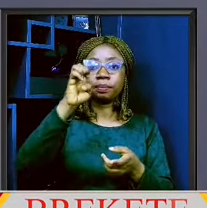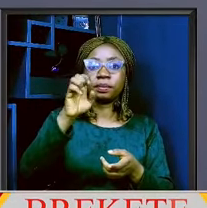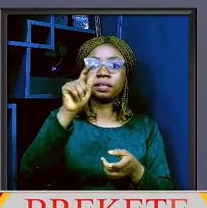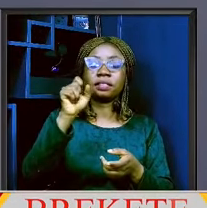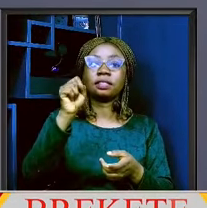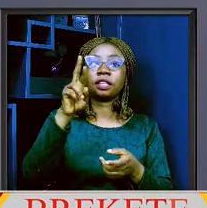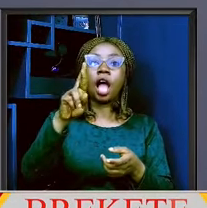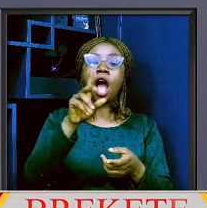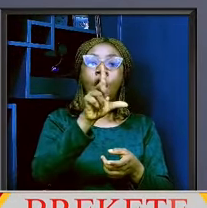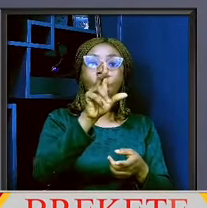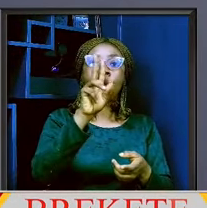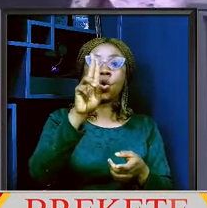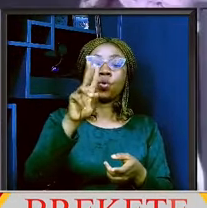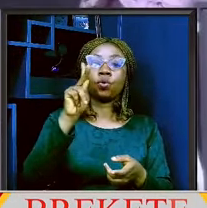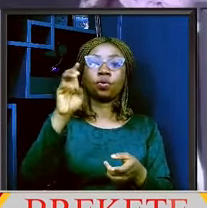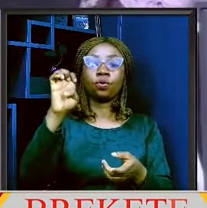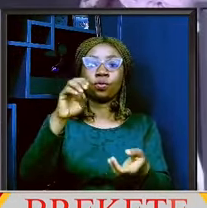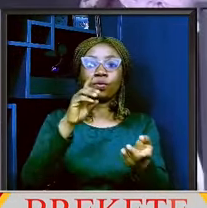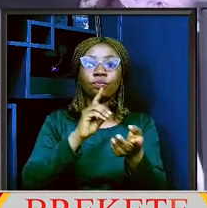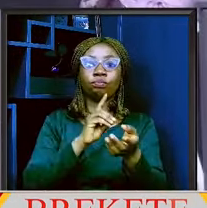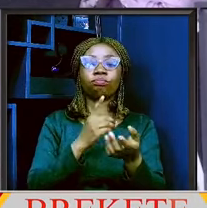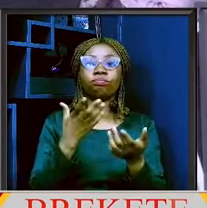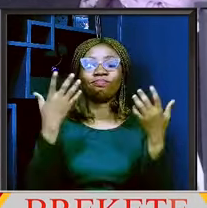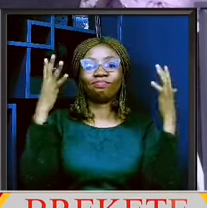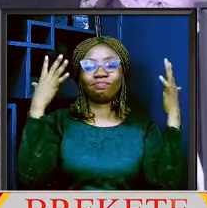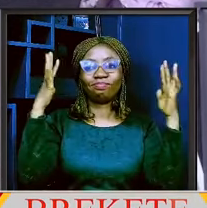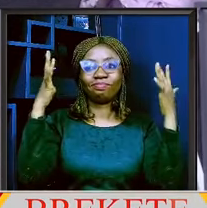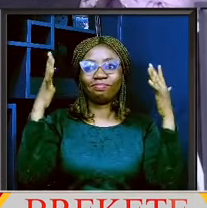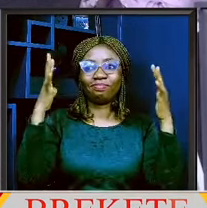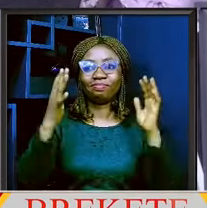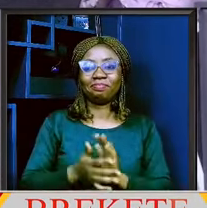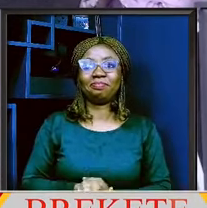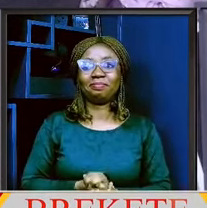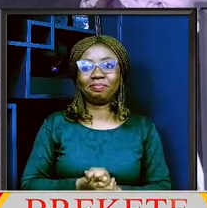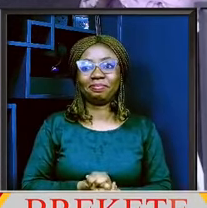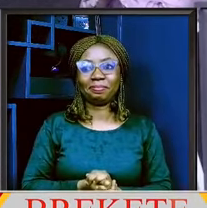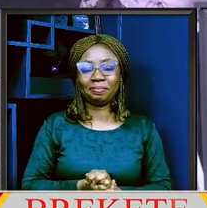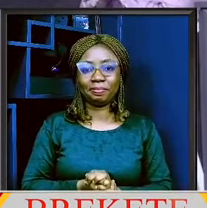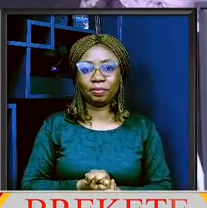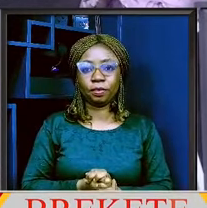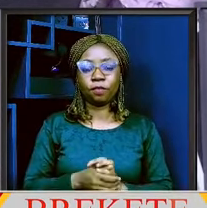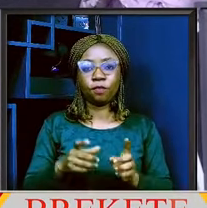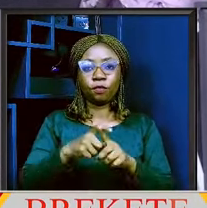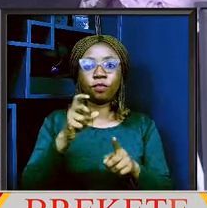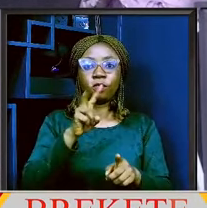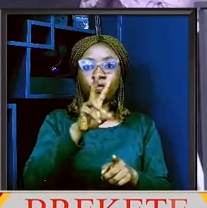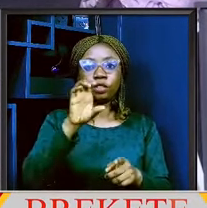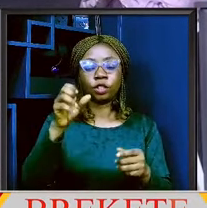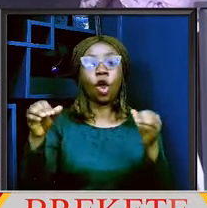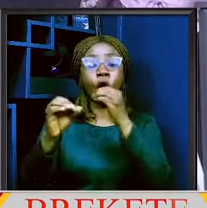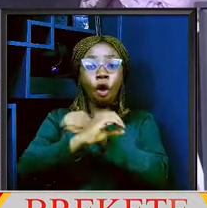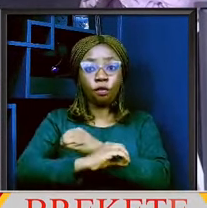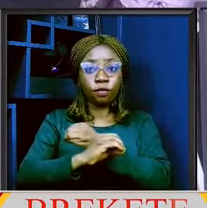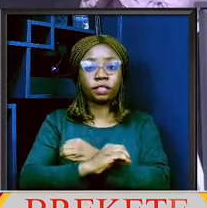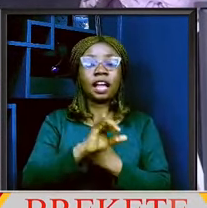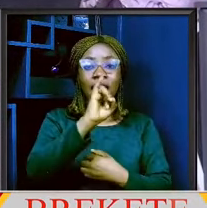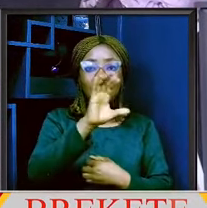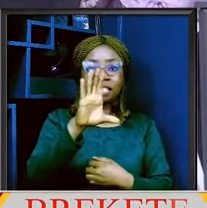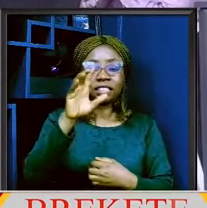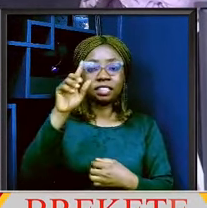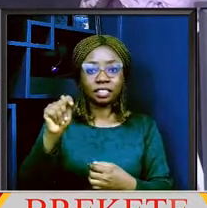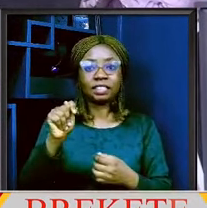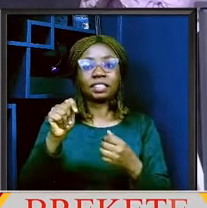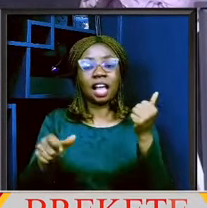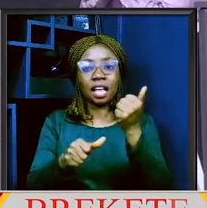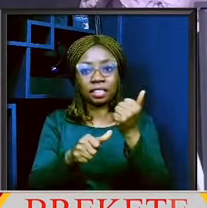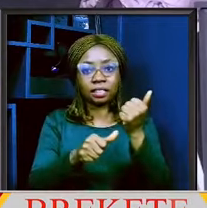Oh. From the Vice Chancellor's office, his ICT